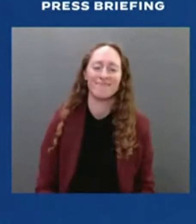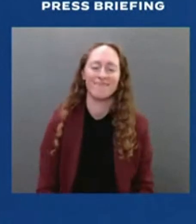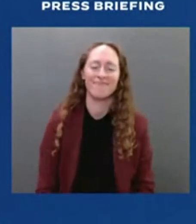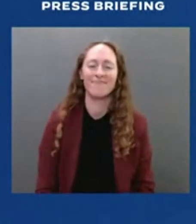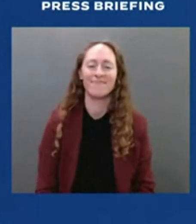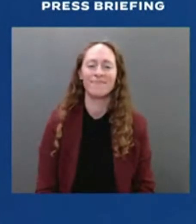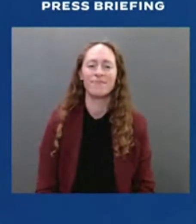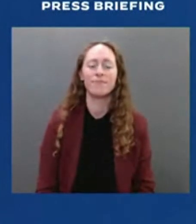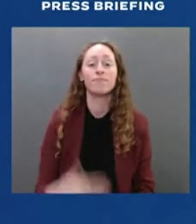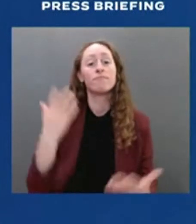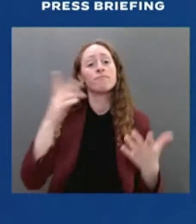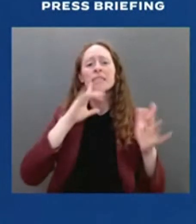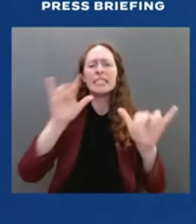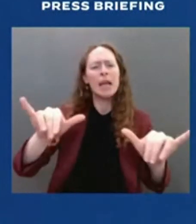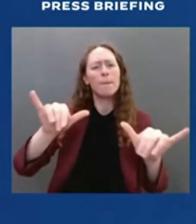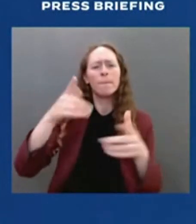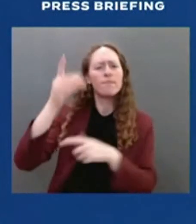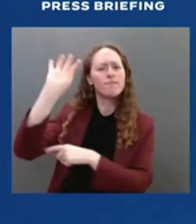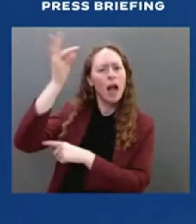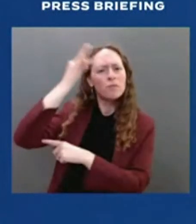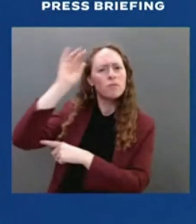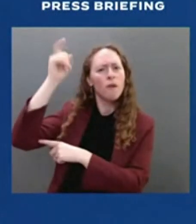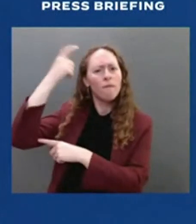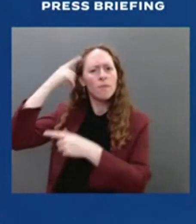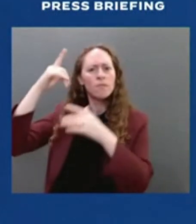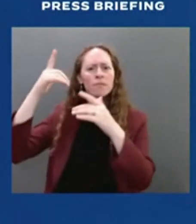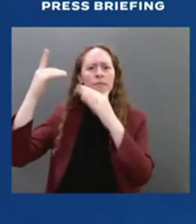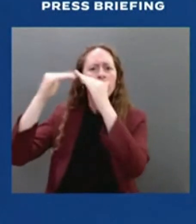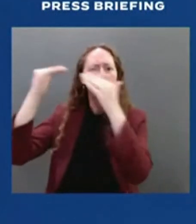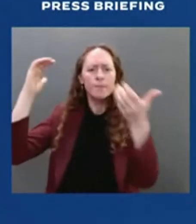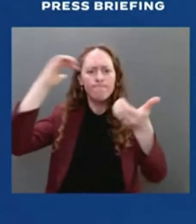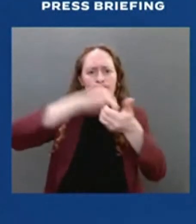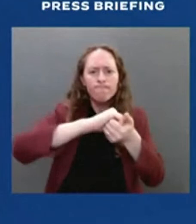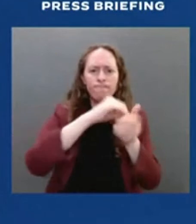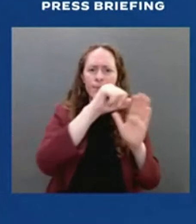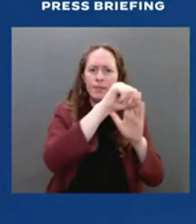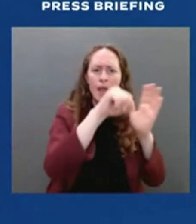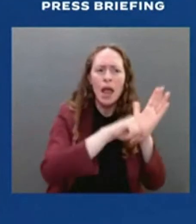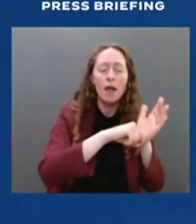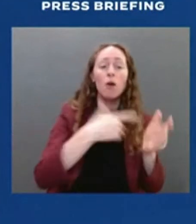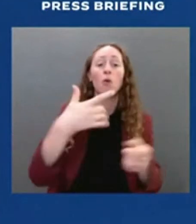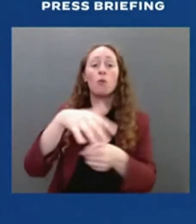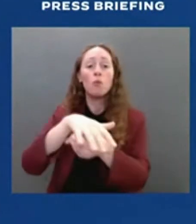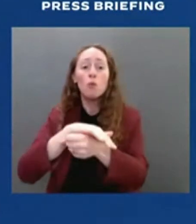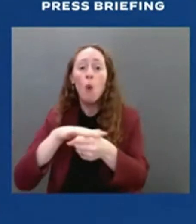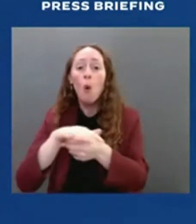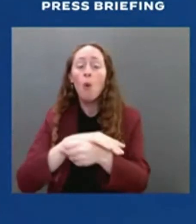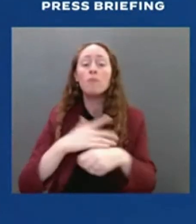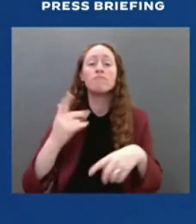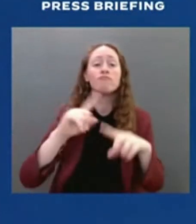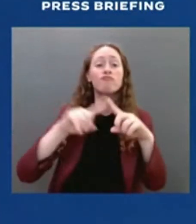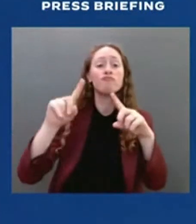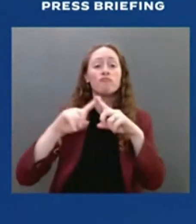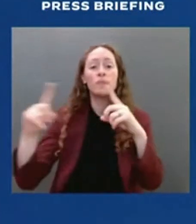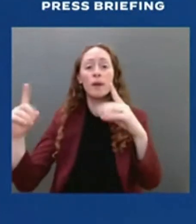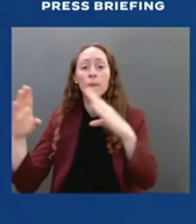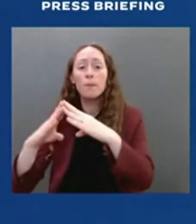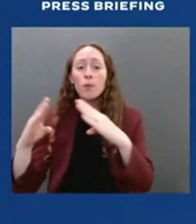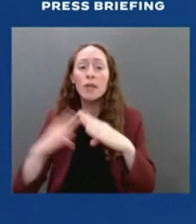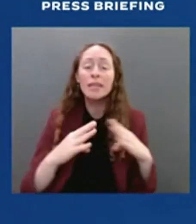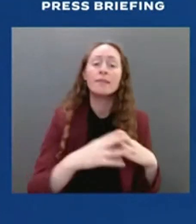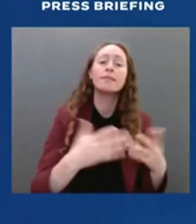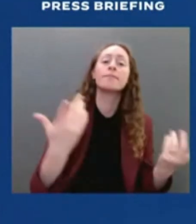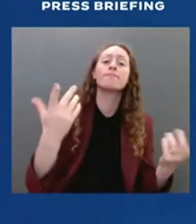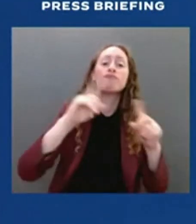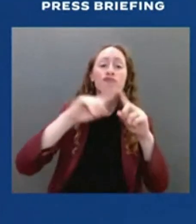provider organizations, employers, community-based organizations, and others to do this. We're also going to communicate